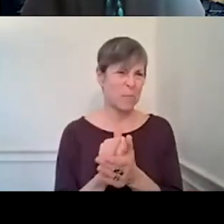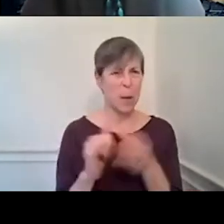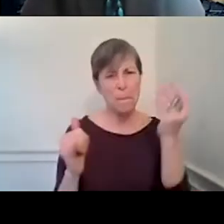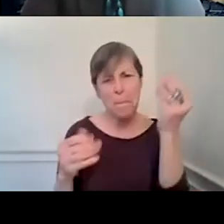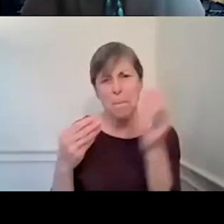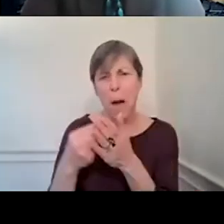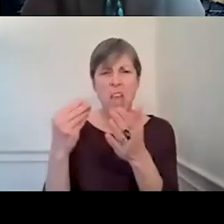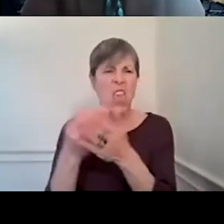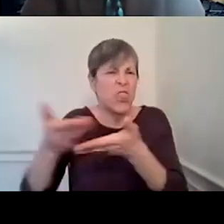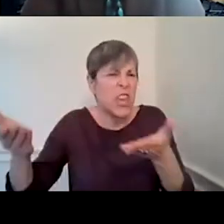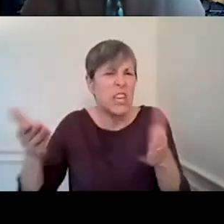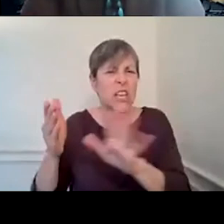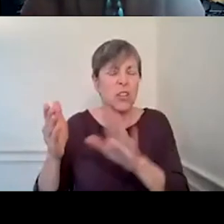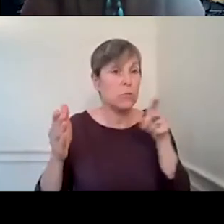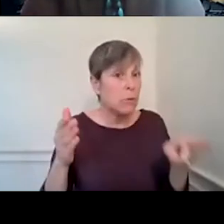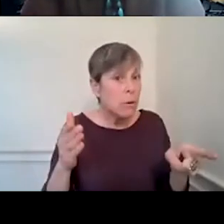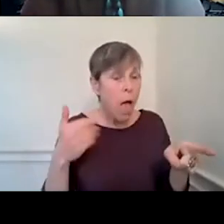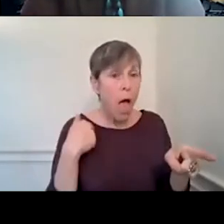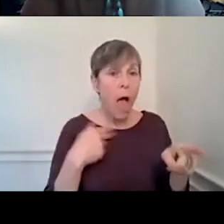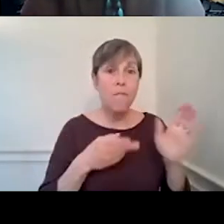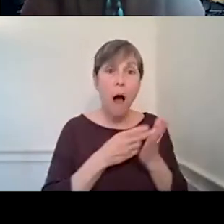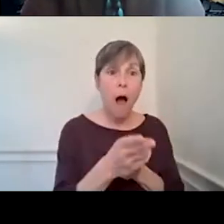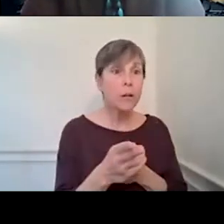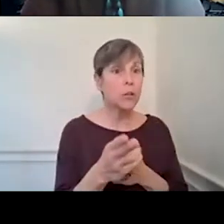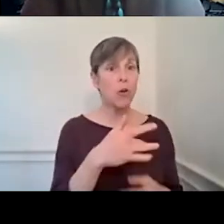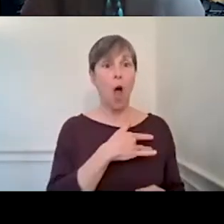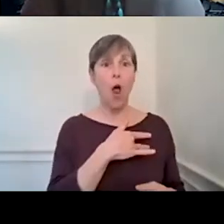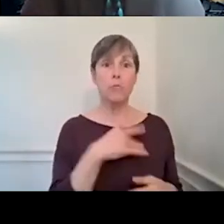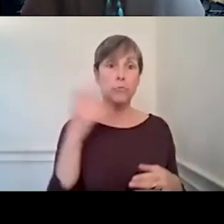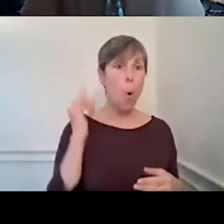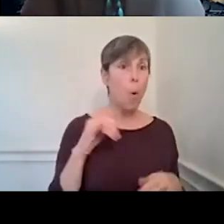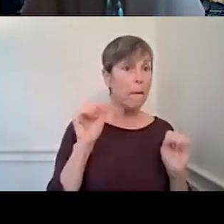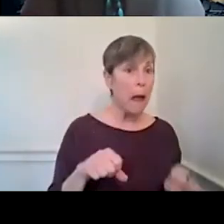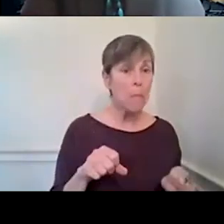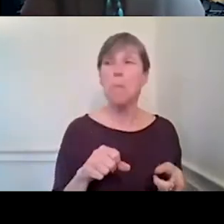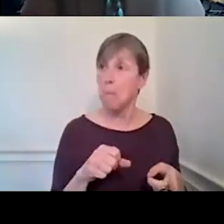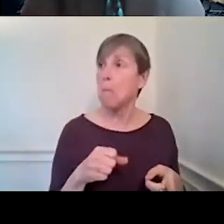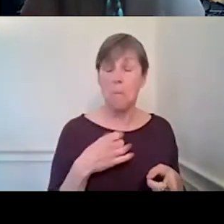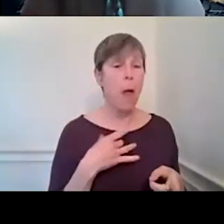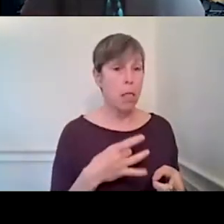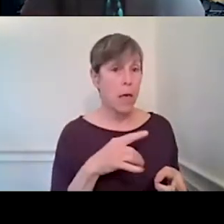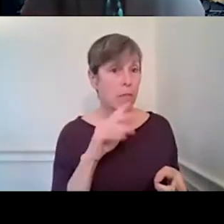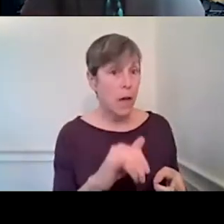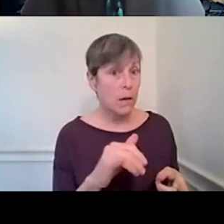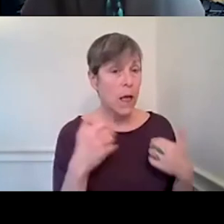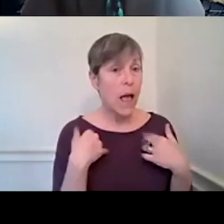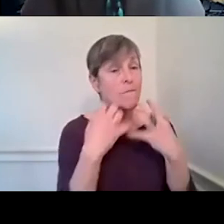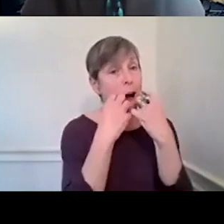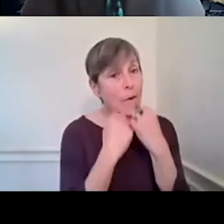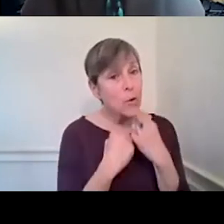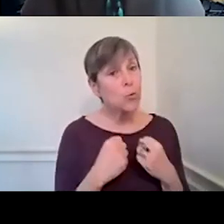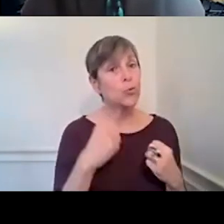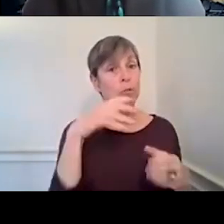and wealth and all of that. So I was very attracted to the values to some extent that was attached to the